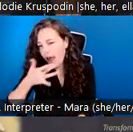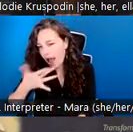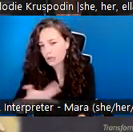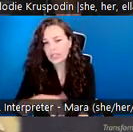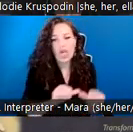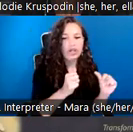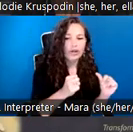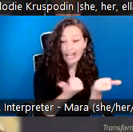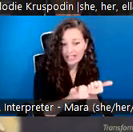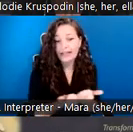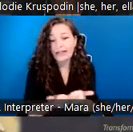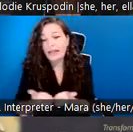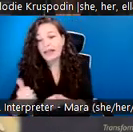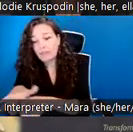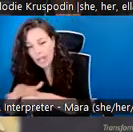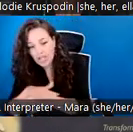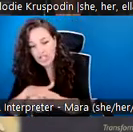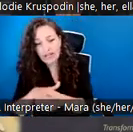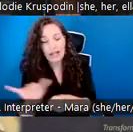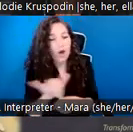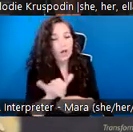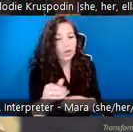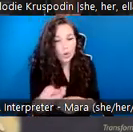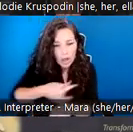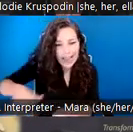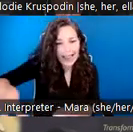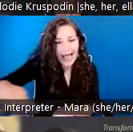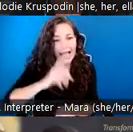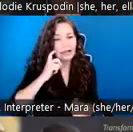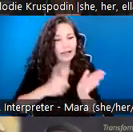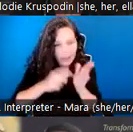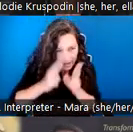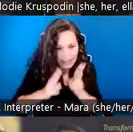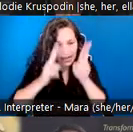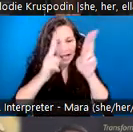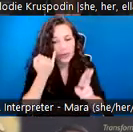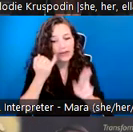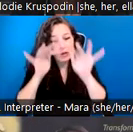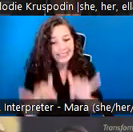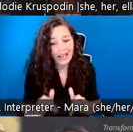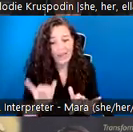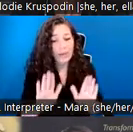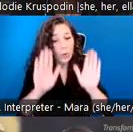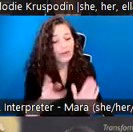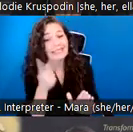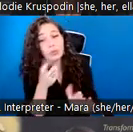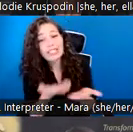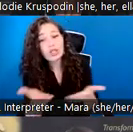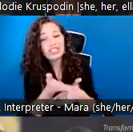land acknowledgement. If you can do that for us, that would be really great. So we can get to see who's in the